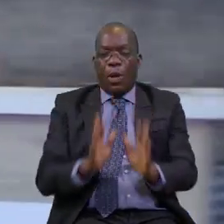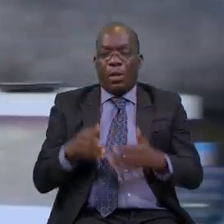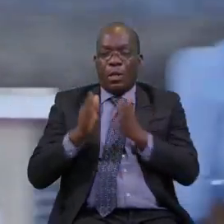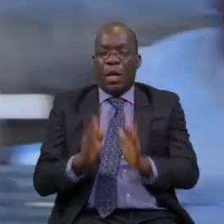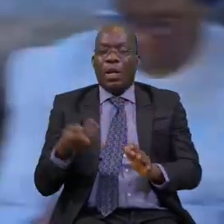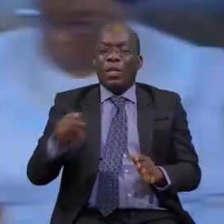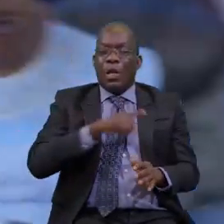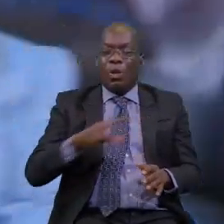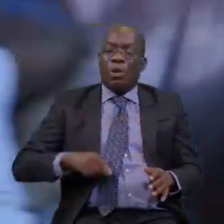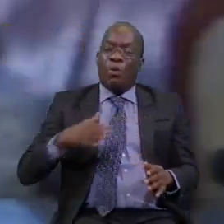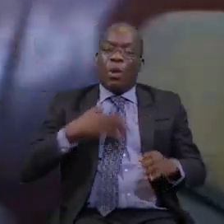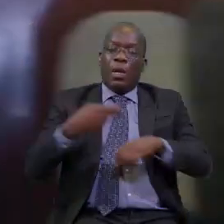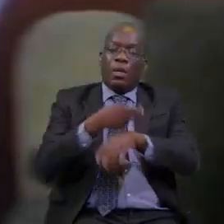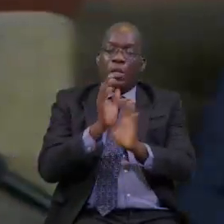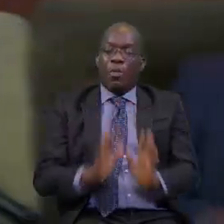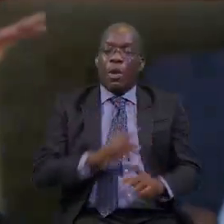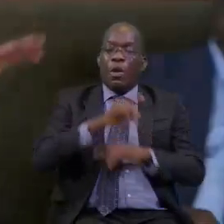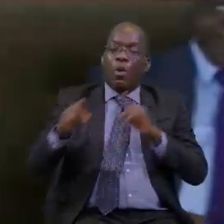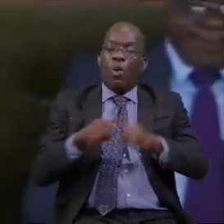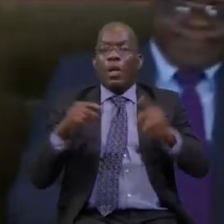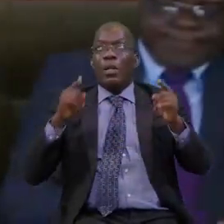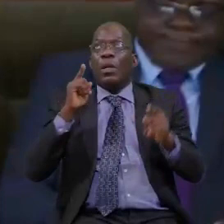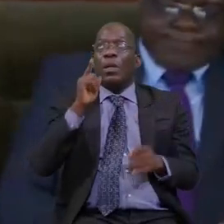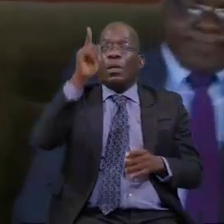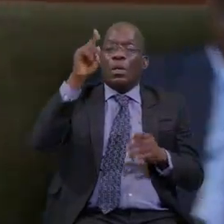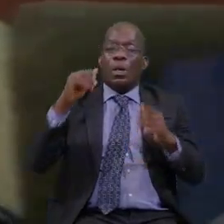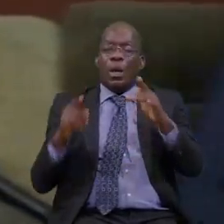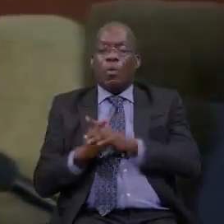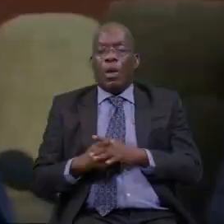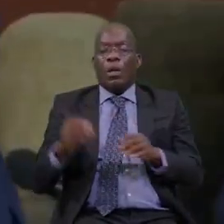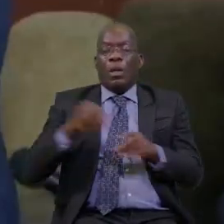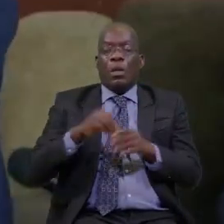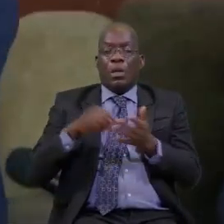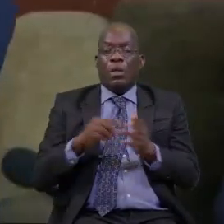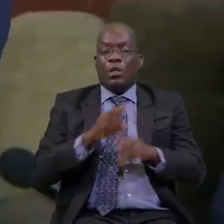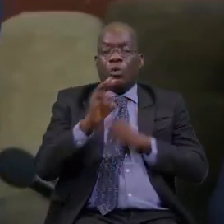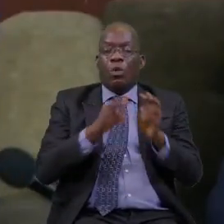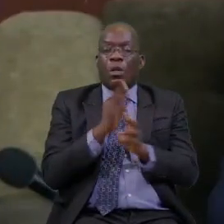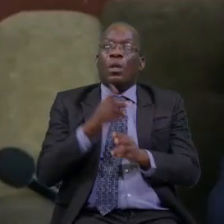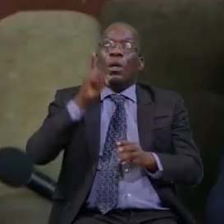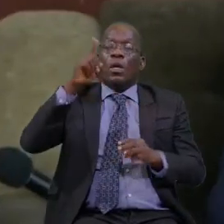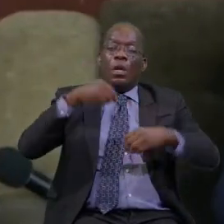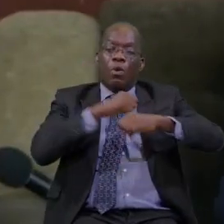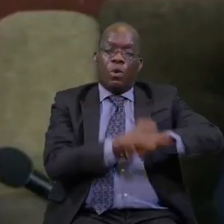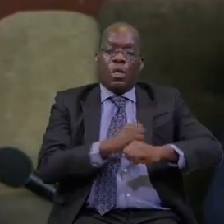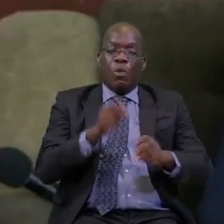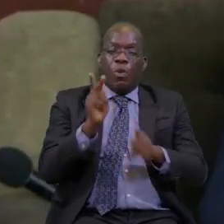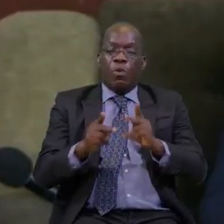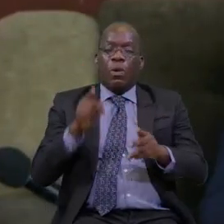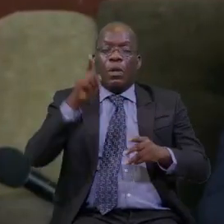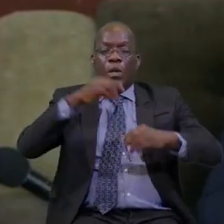when he appeared in this world and he shepherded people, he protected people, and he prevented them from